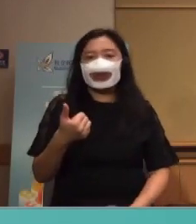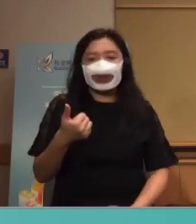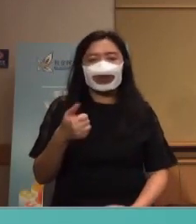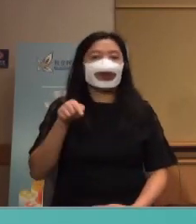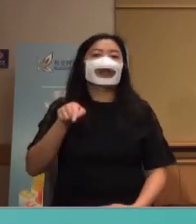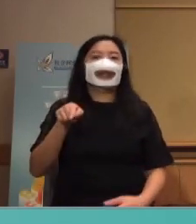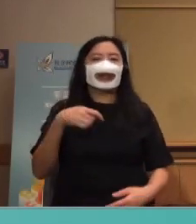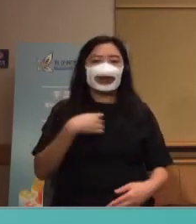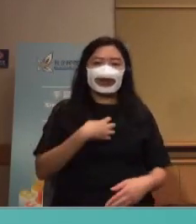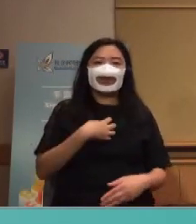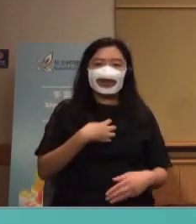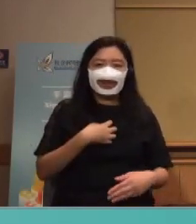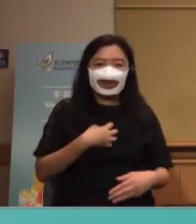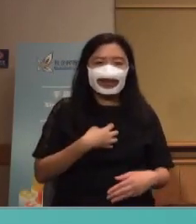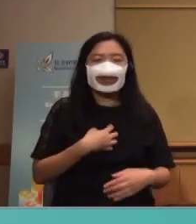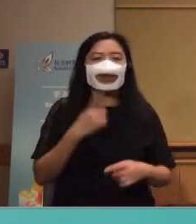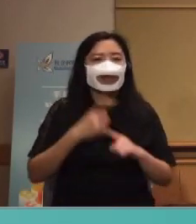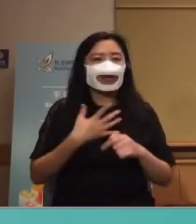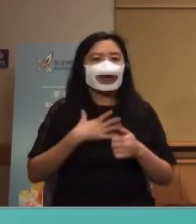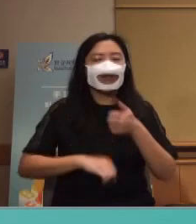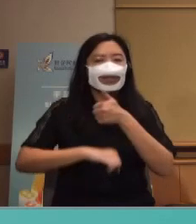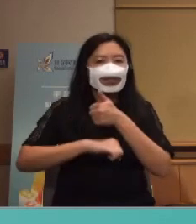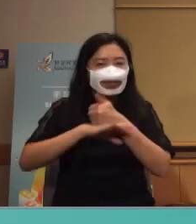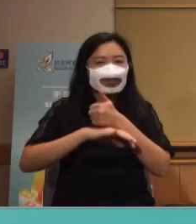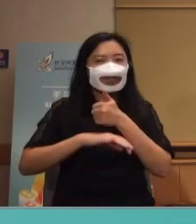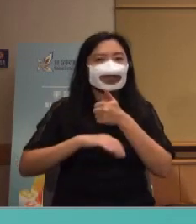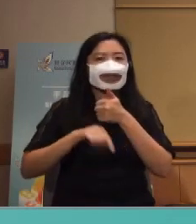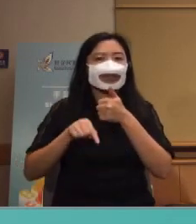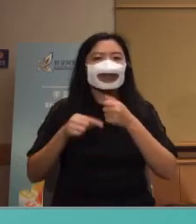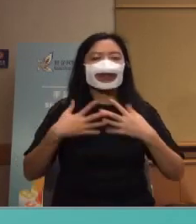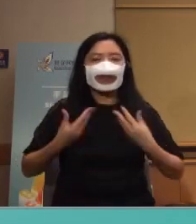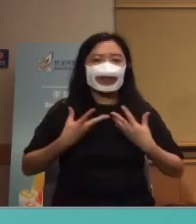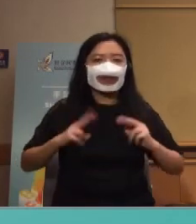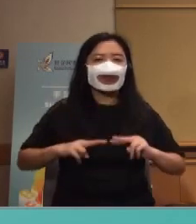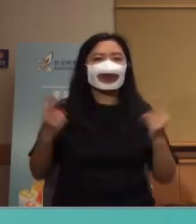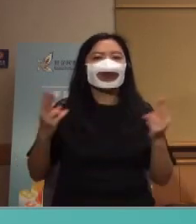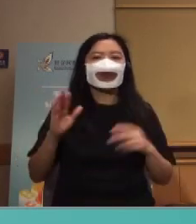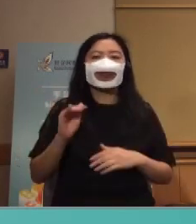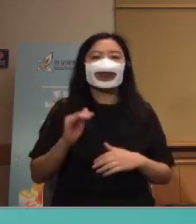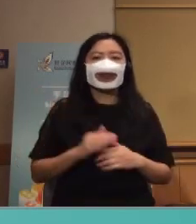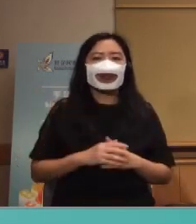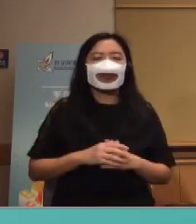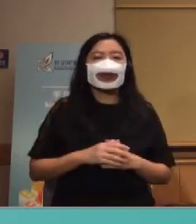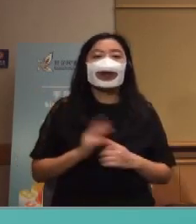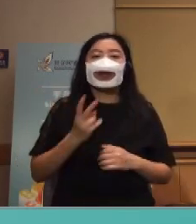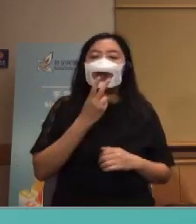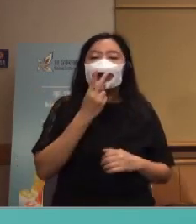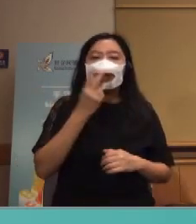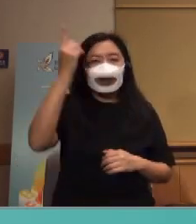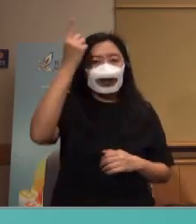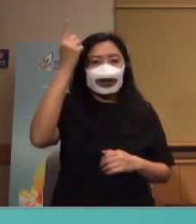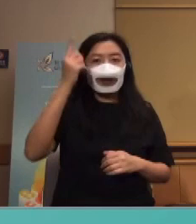second thing, which sort of matters to me a lot for climate change, but hopefully to other people, is actually that crypto and blockchain overall allows us